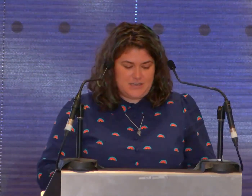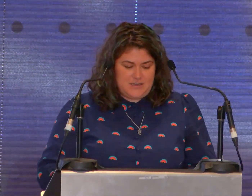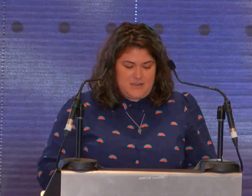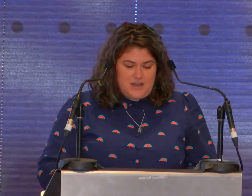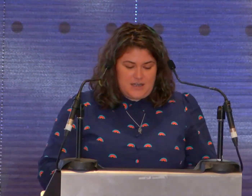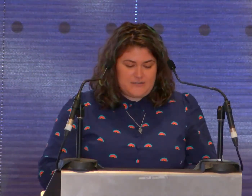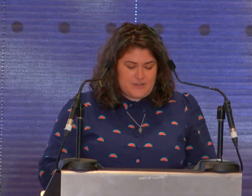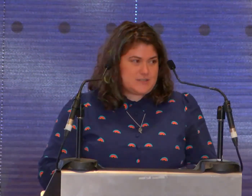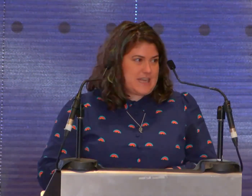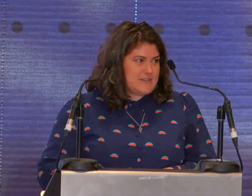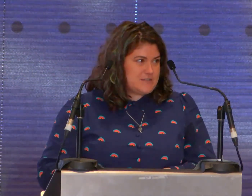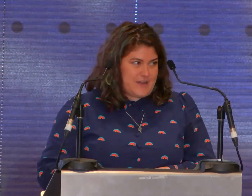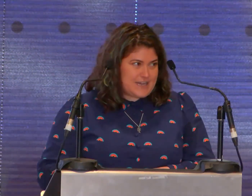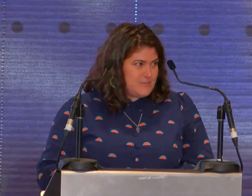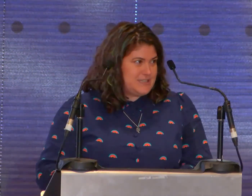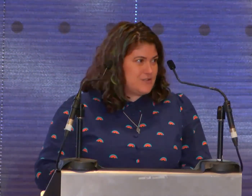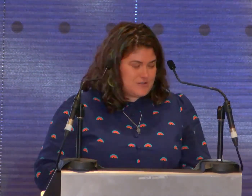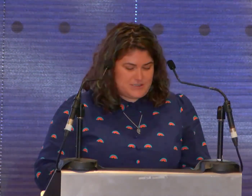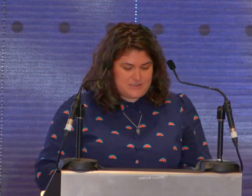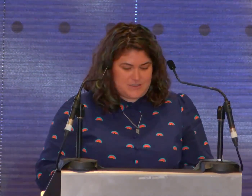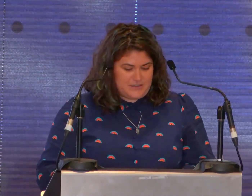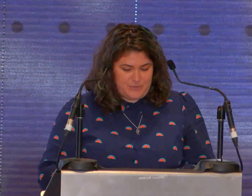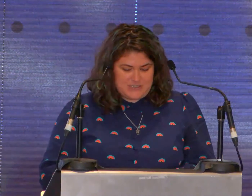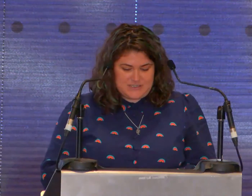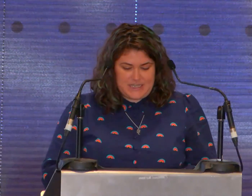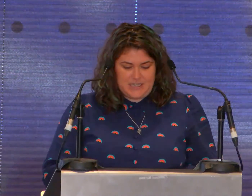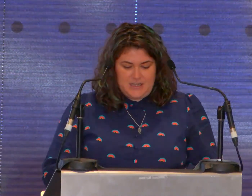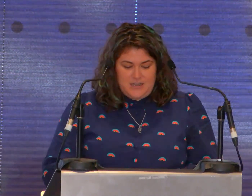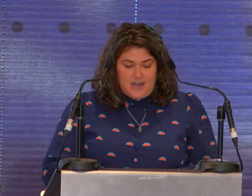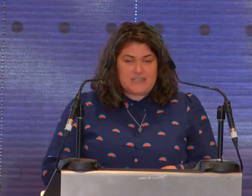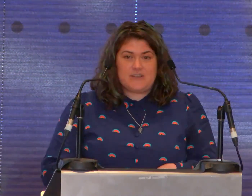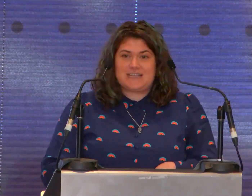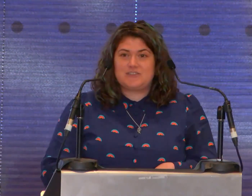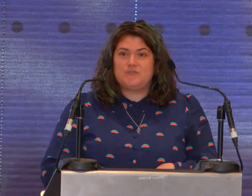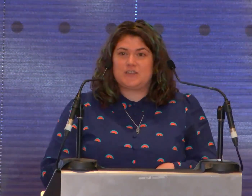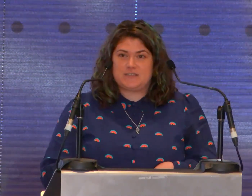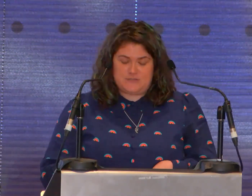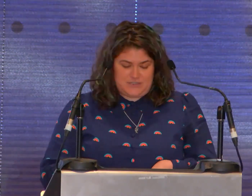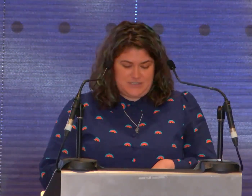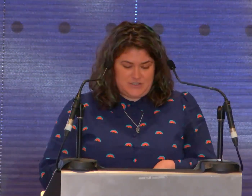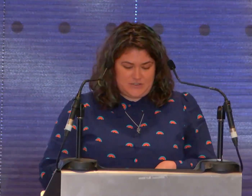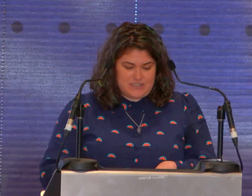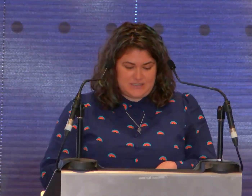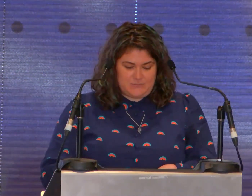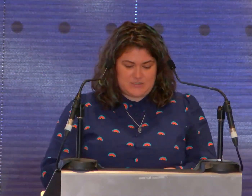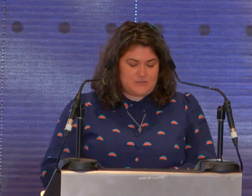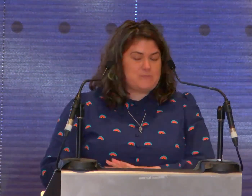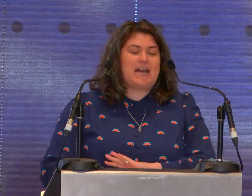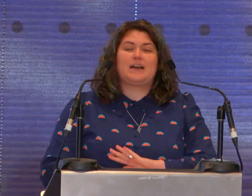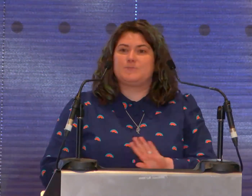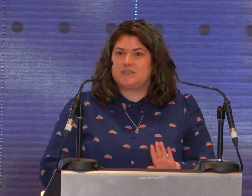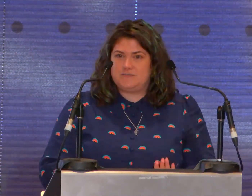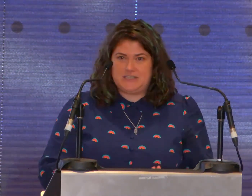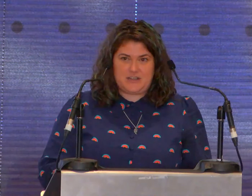trying. I have lost count of how many doctors I have been to see. I even had 2 diagnostic surgeries and was told there